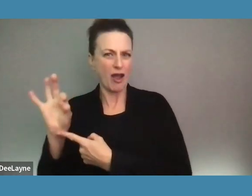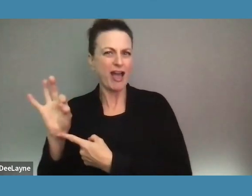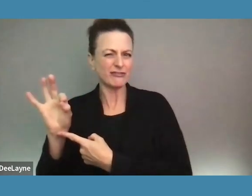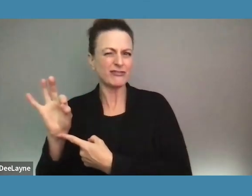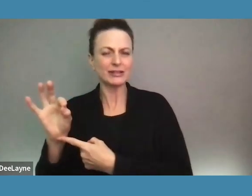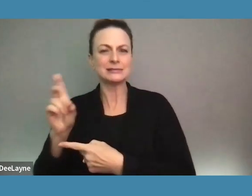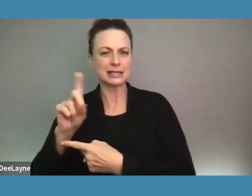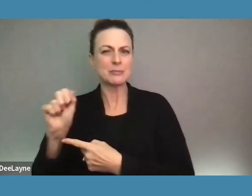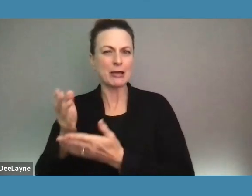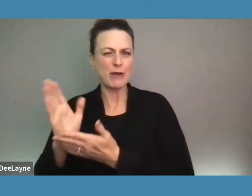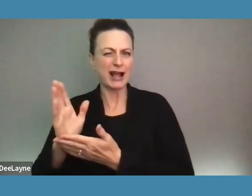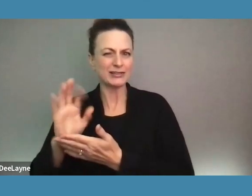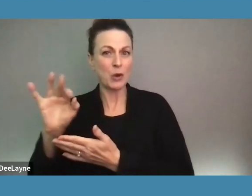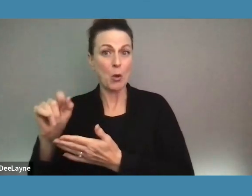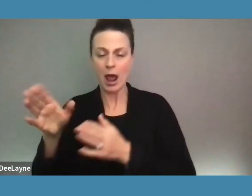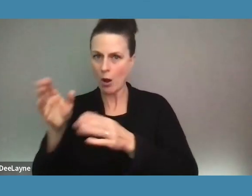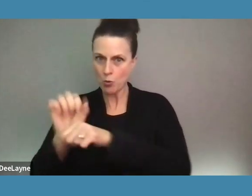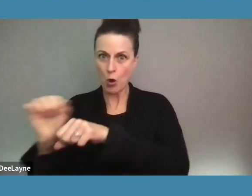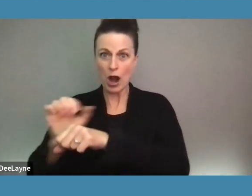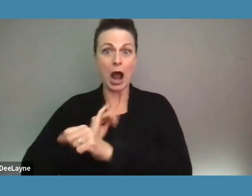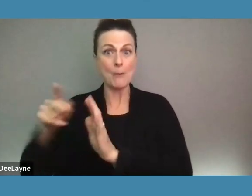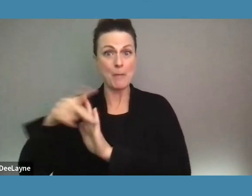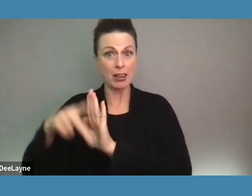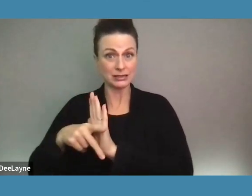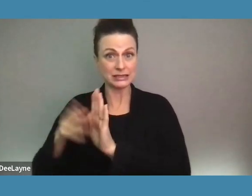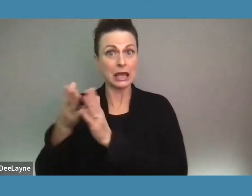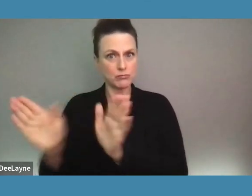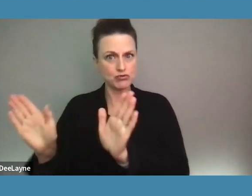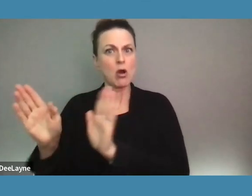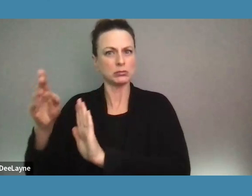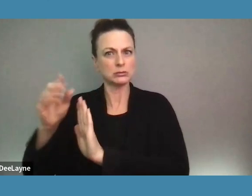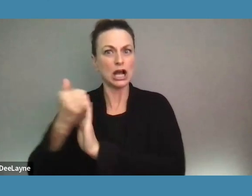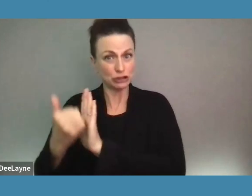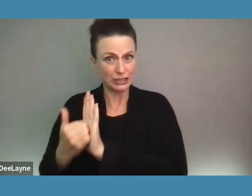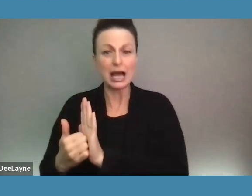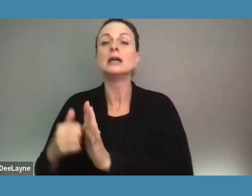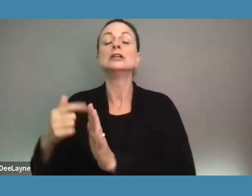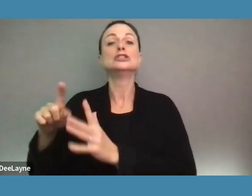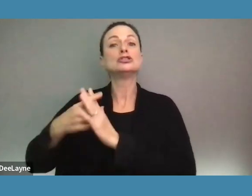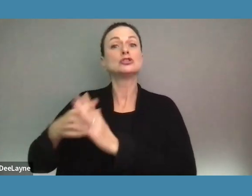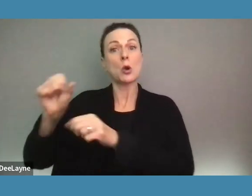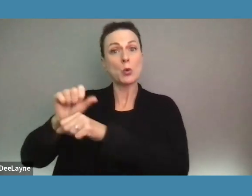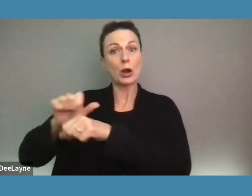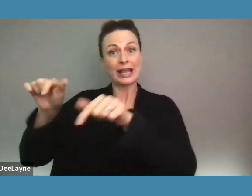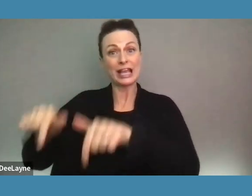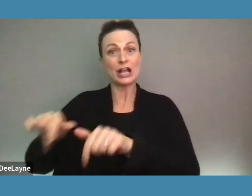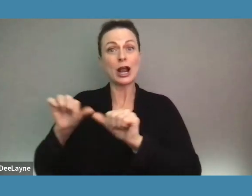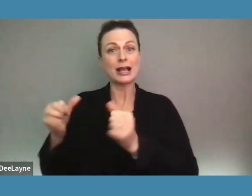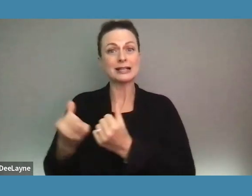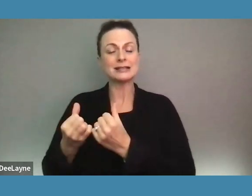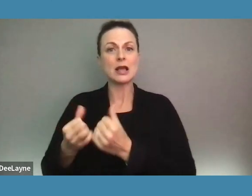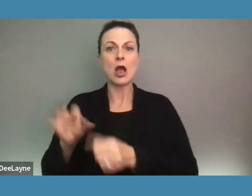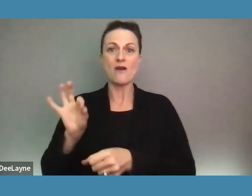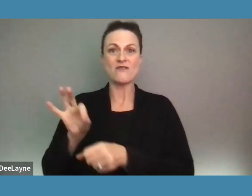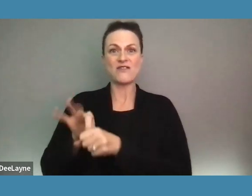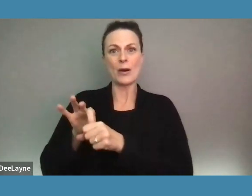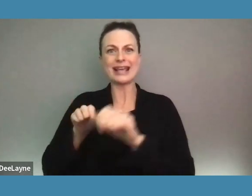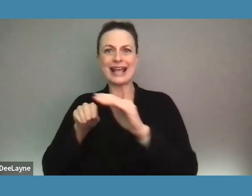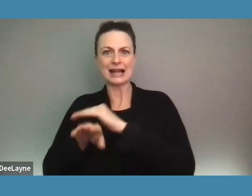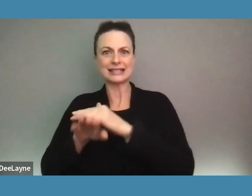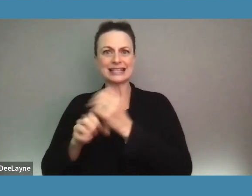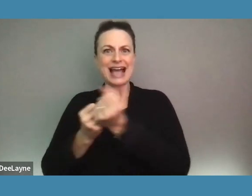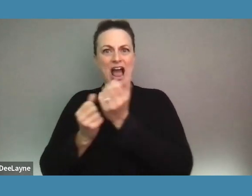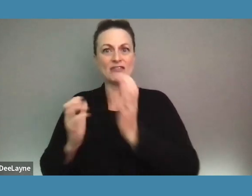Florida's, broader policy agenda, Laura began her career at DRF as the agency's voting access